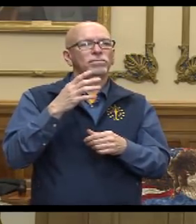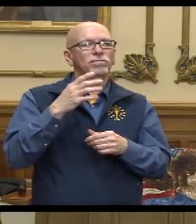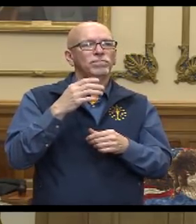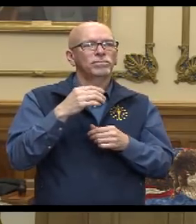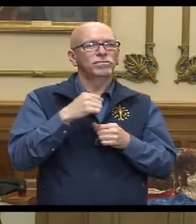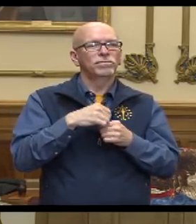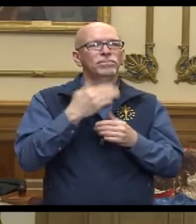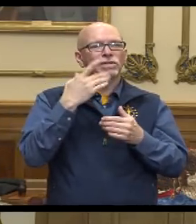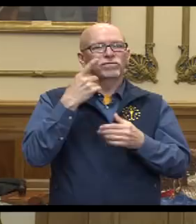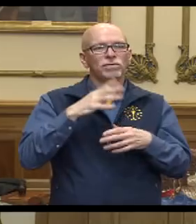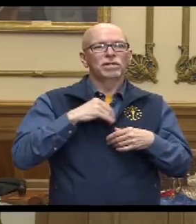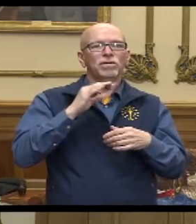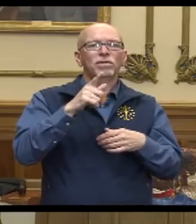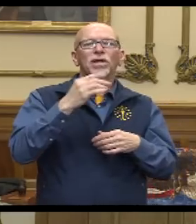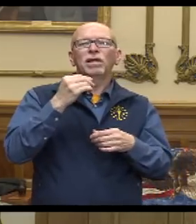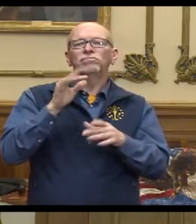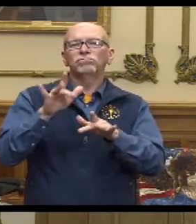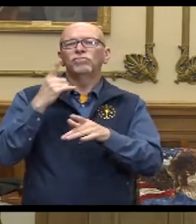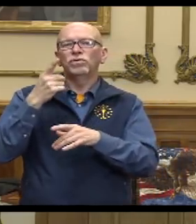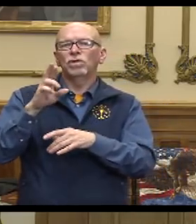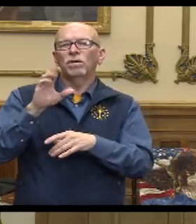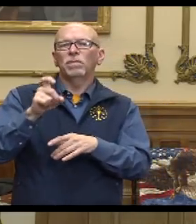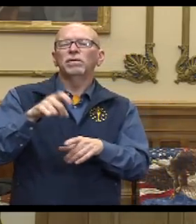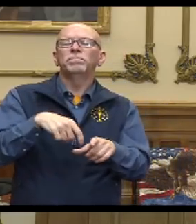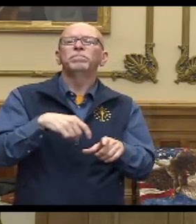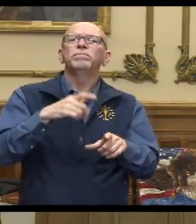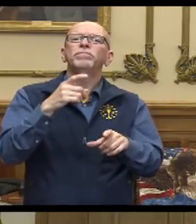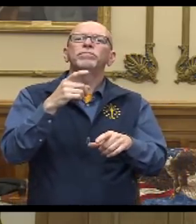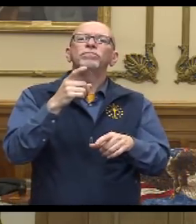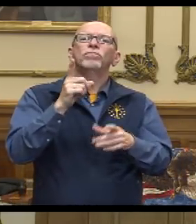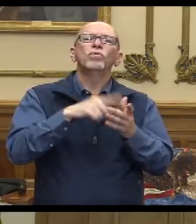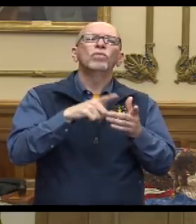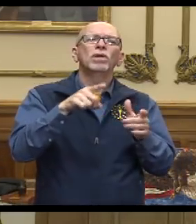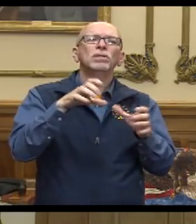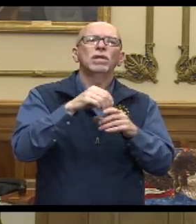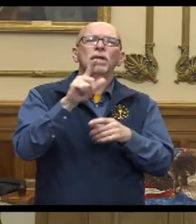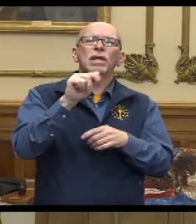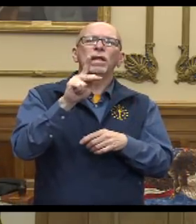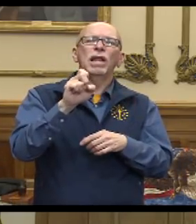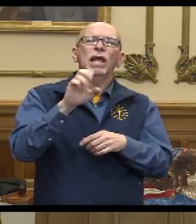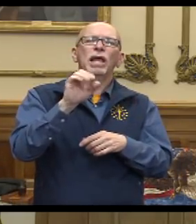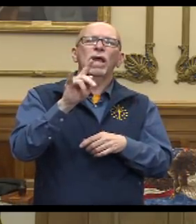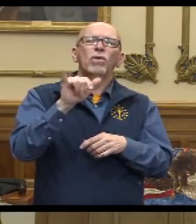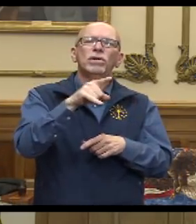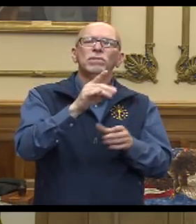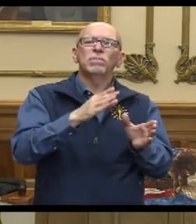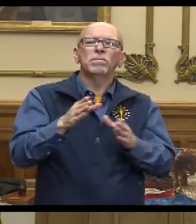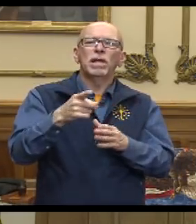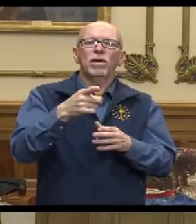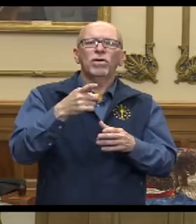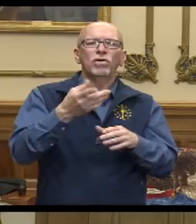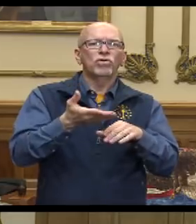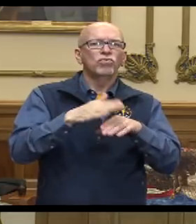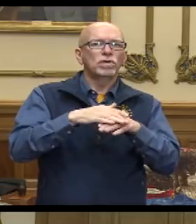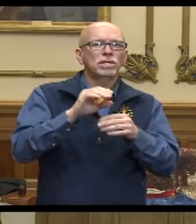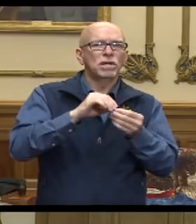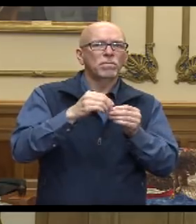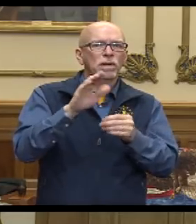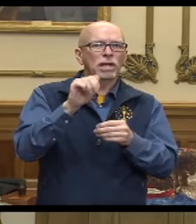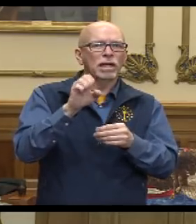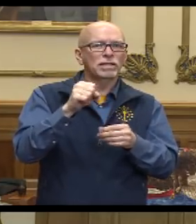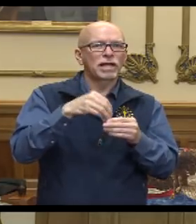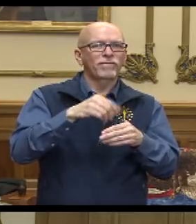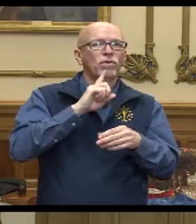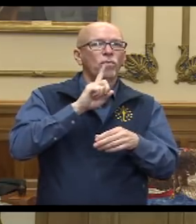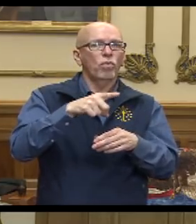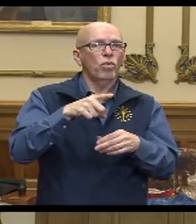Bob. Thank you. Governor, what more is being done in Lake County to prepare for perhaps an increase in cases once the